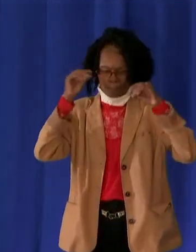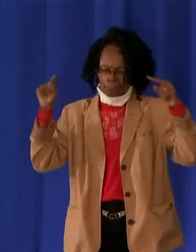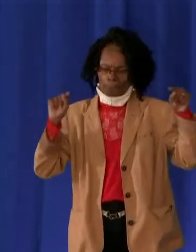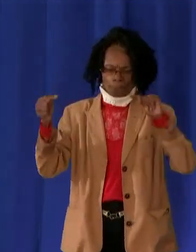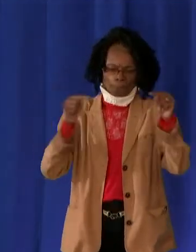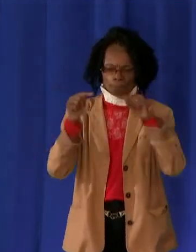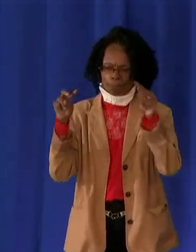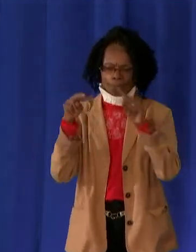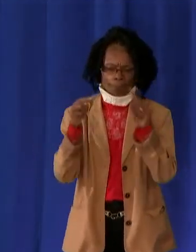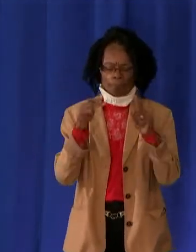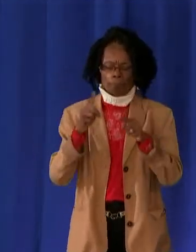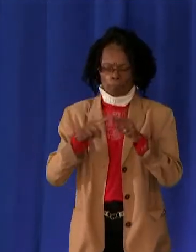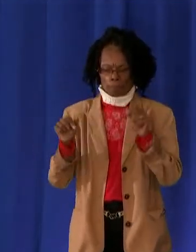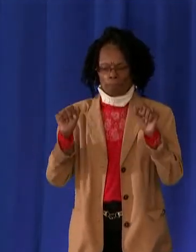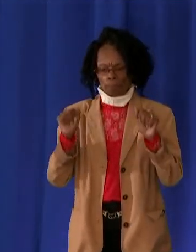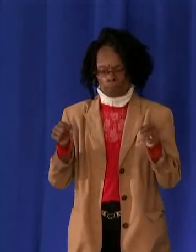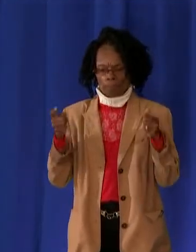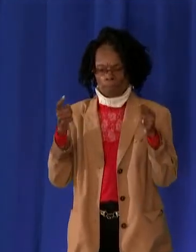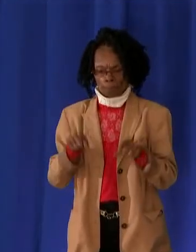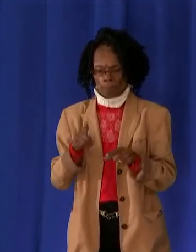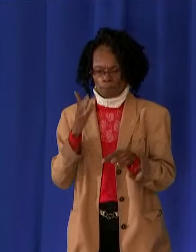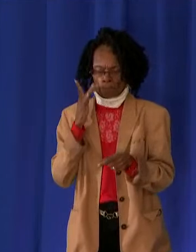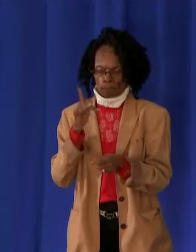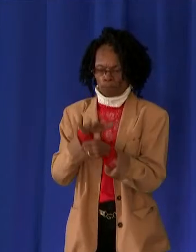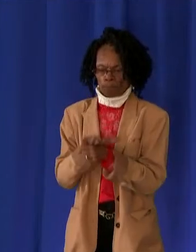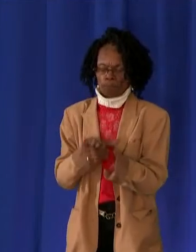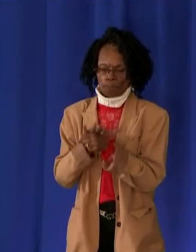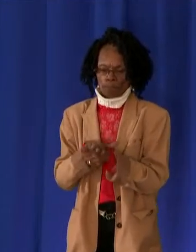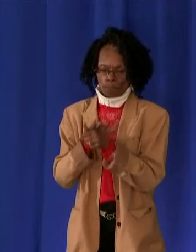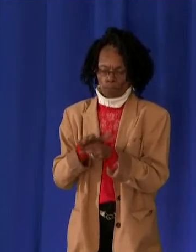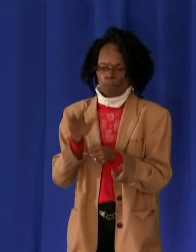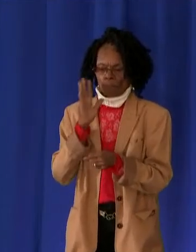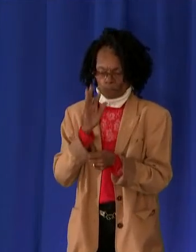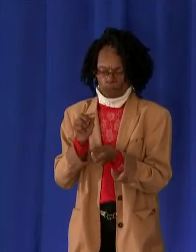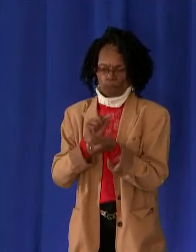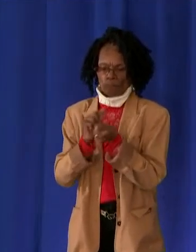things can happen with the appropriate amount of pressure.